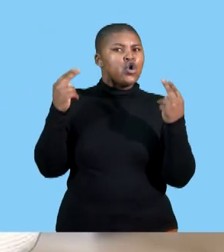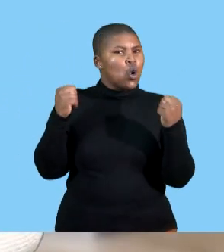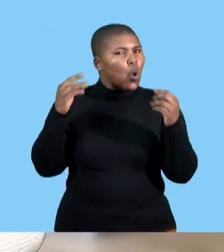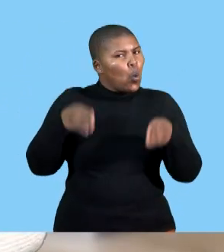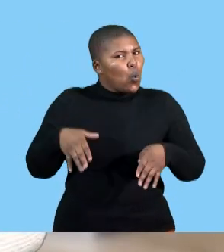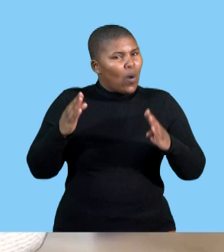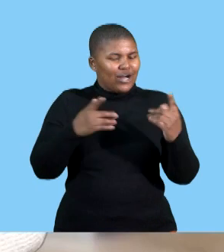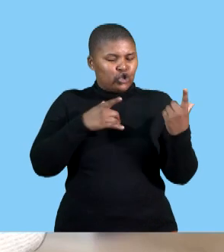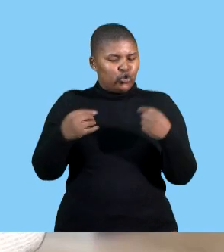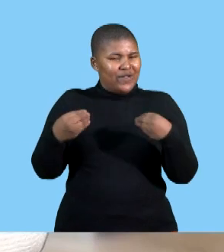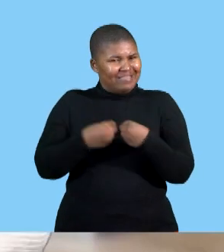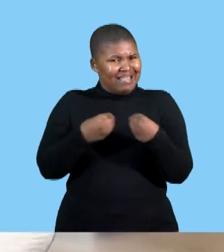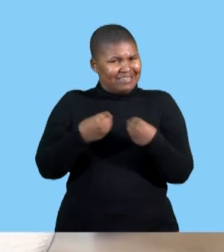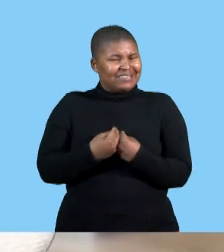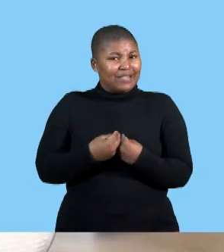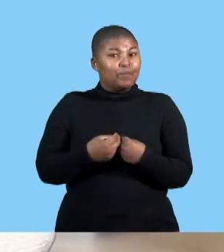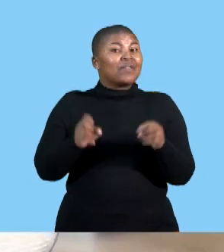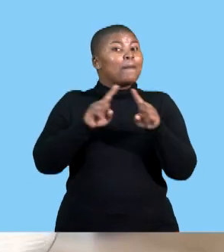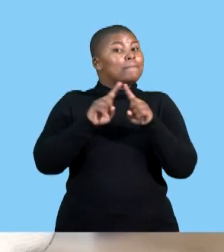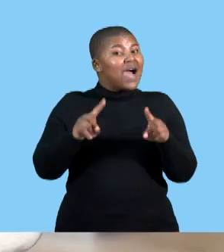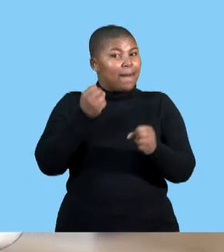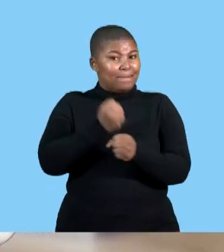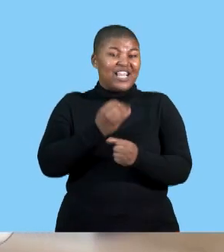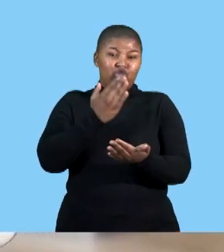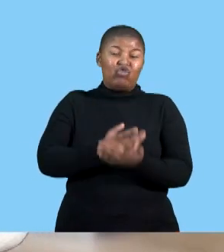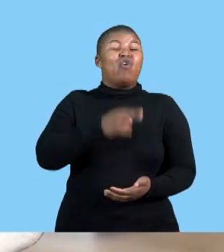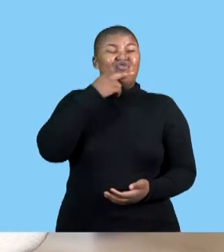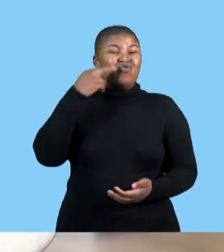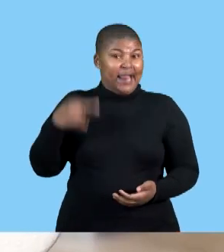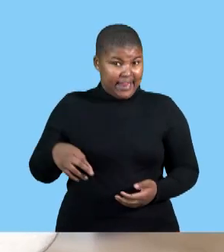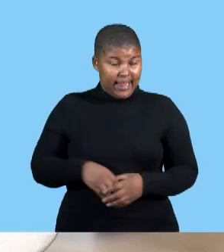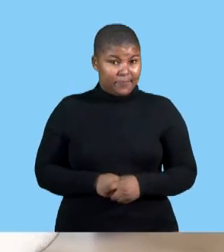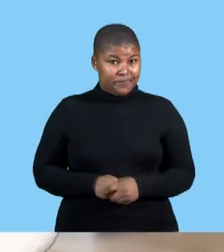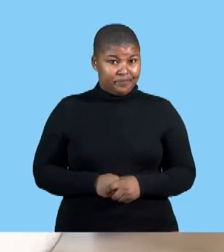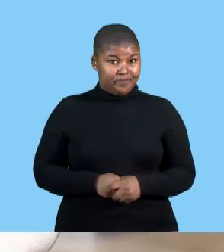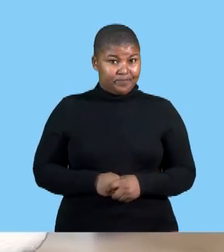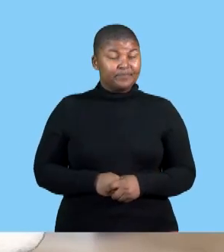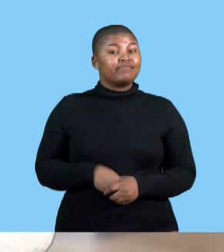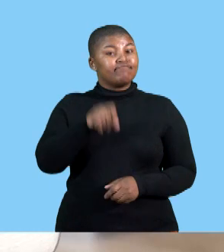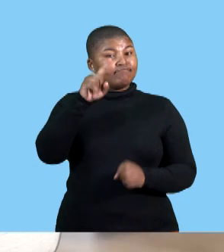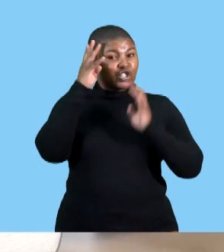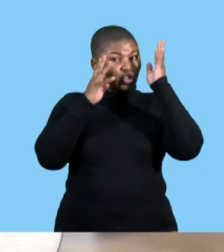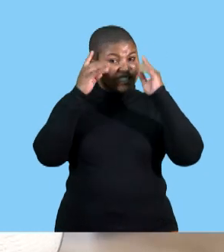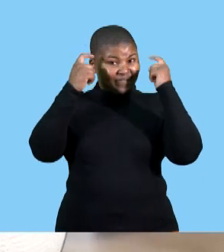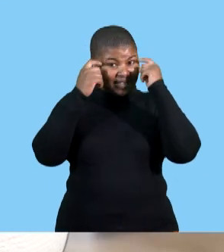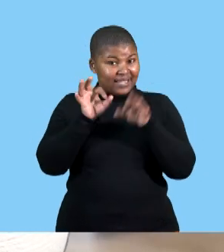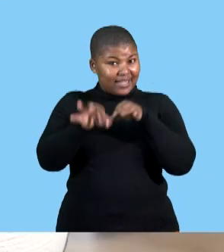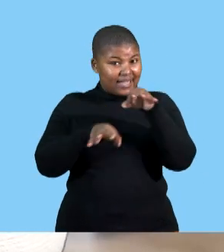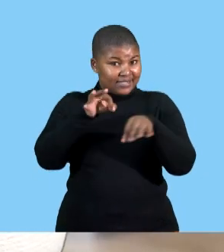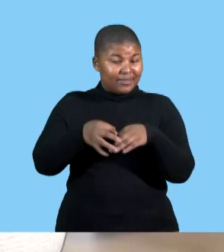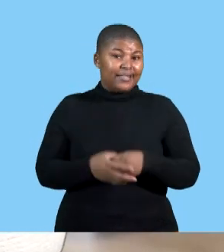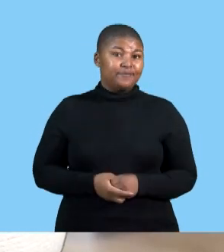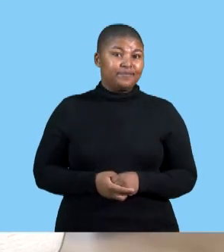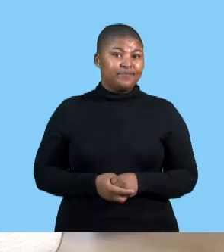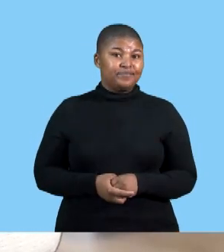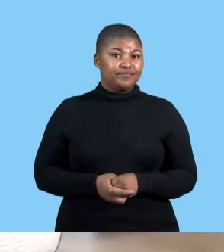unconventional and original, new ideas, but making them real. So that is the definition of creative